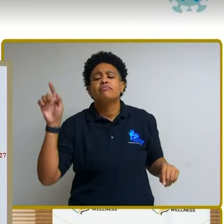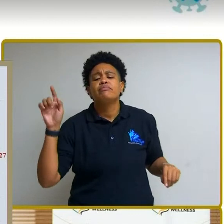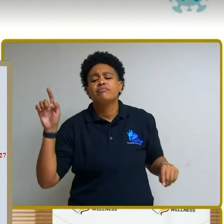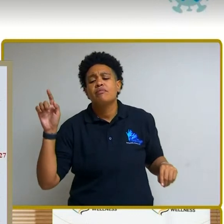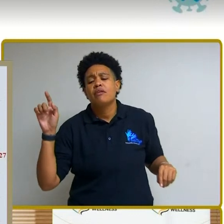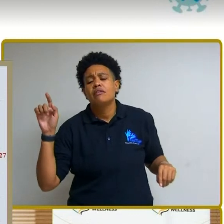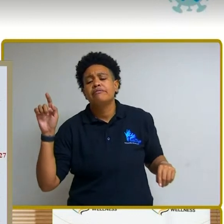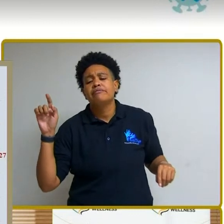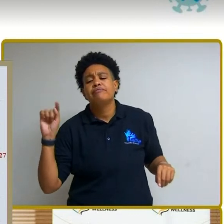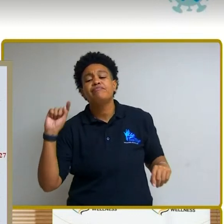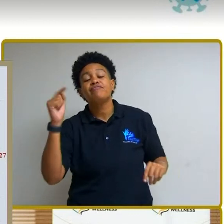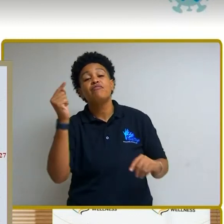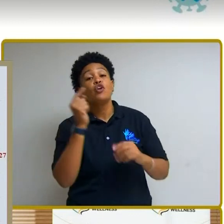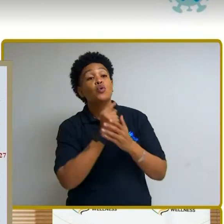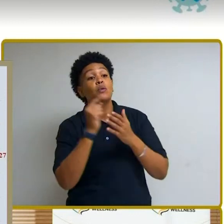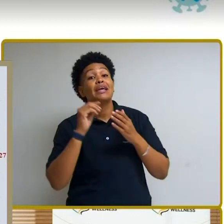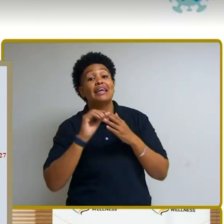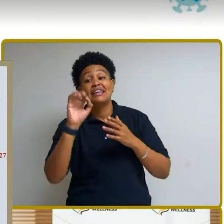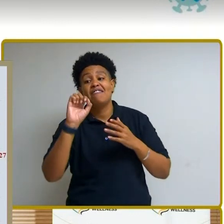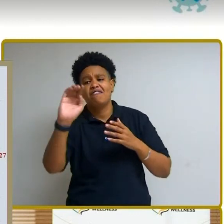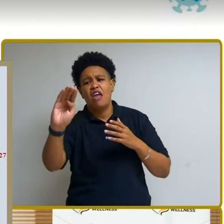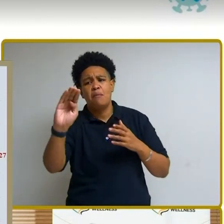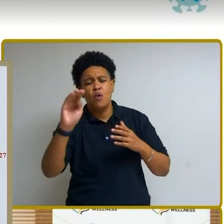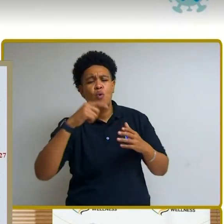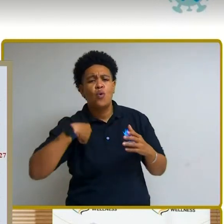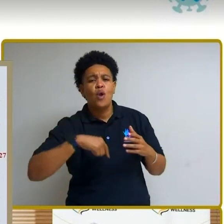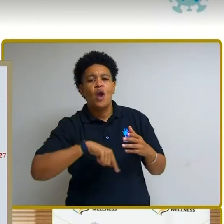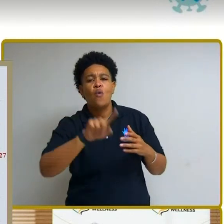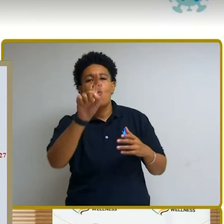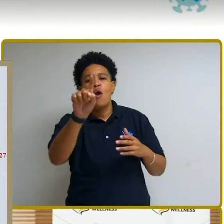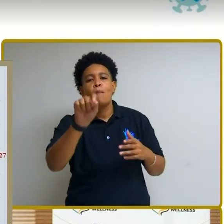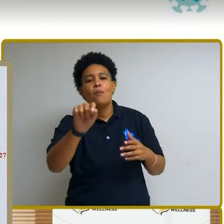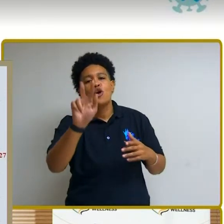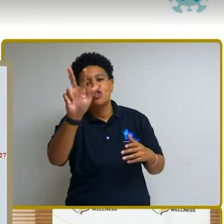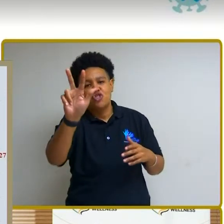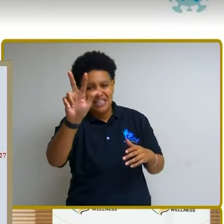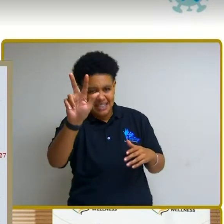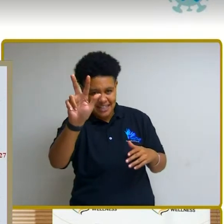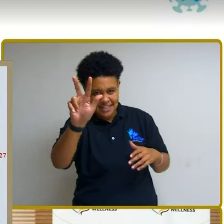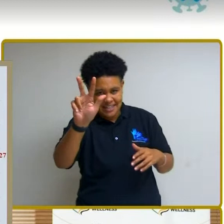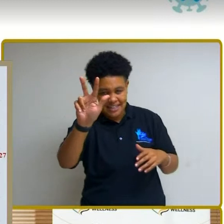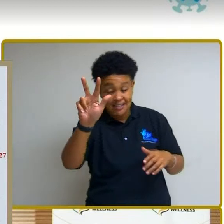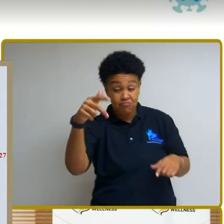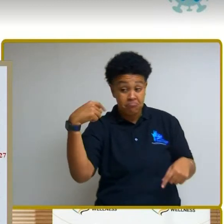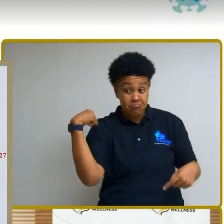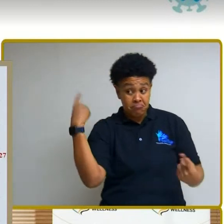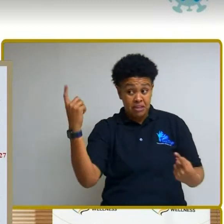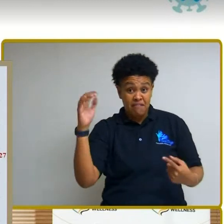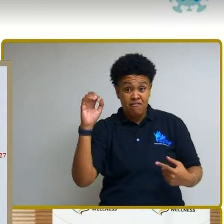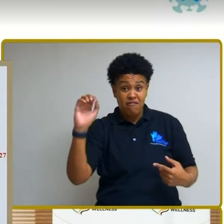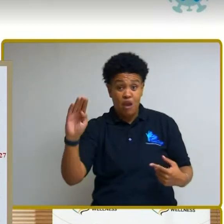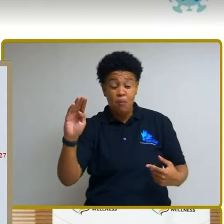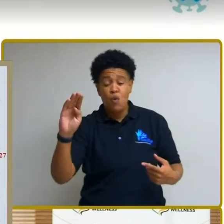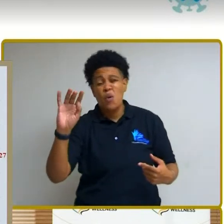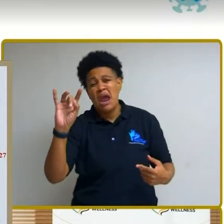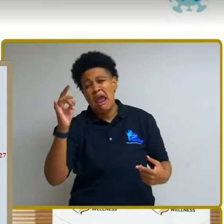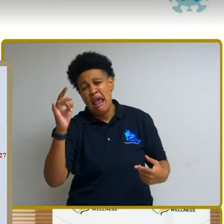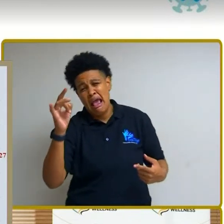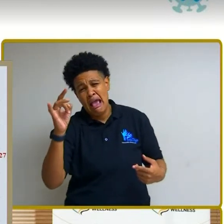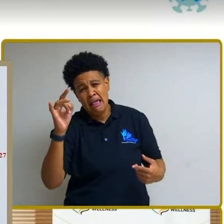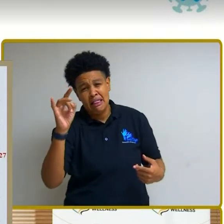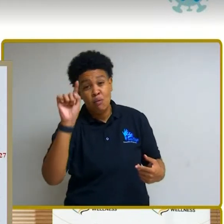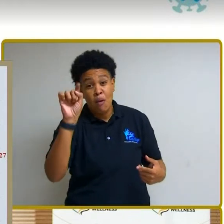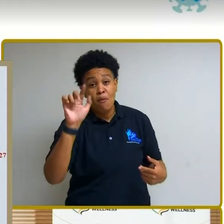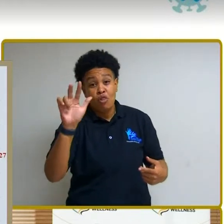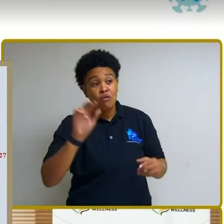that first week in February, we were at 1.3. Since then, that was about February the 8th.